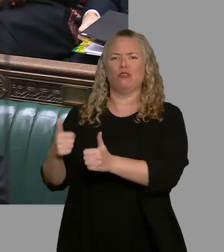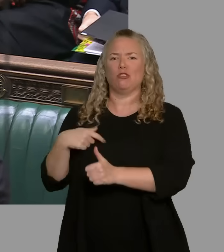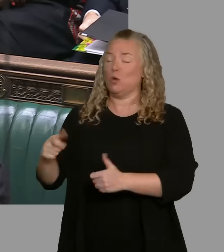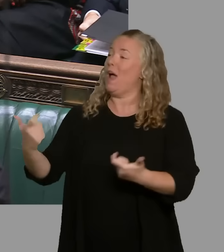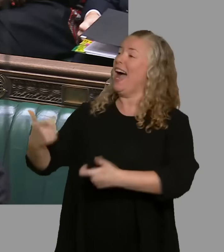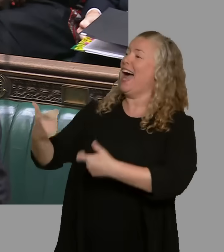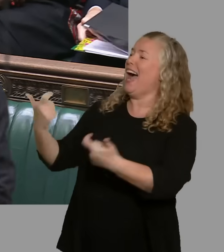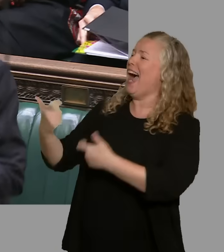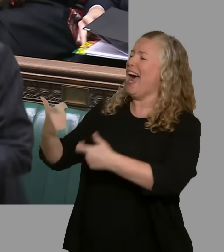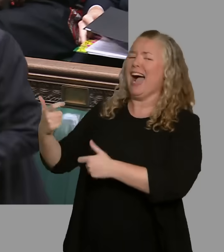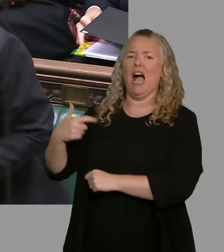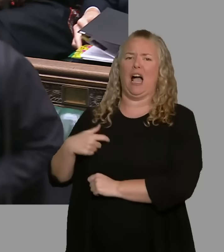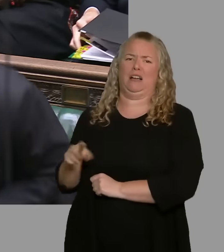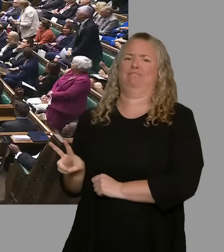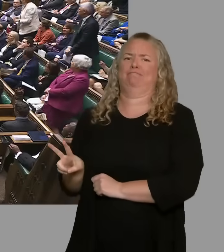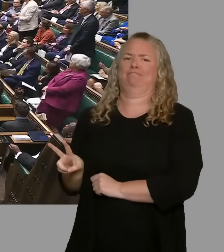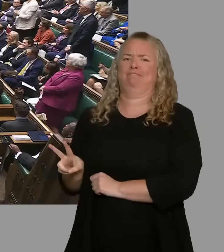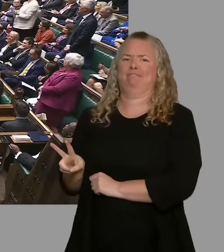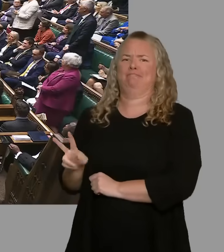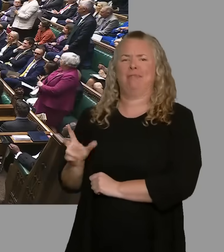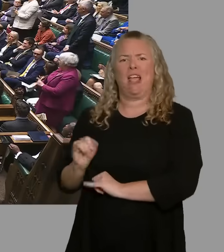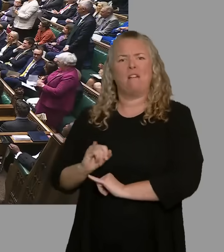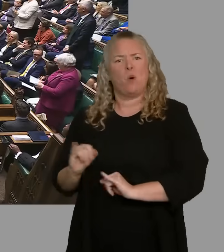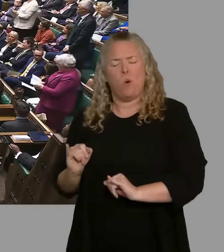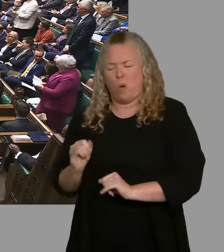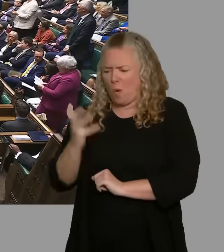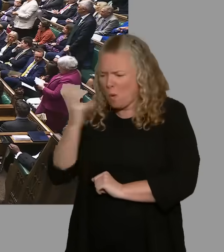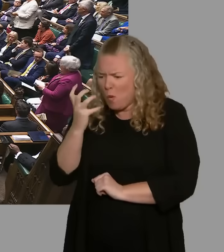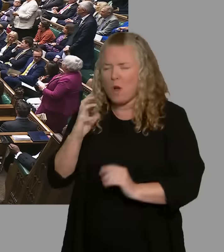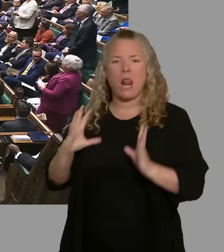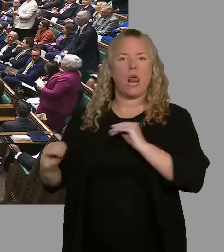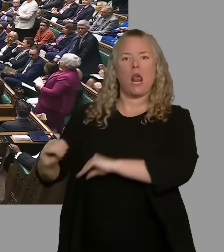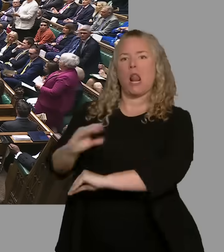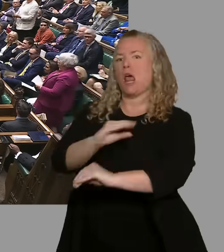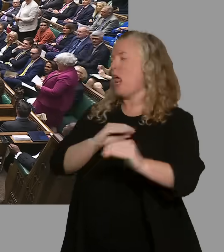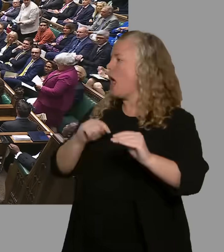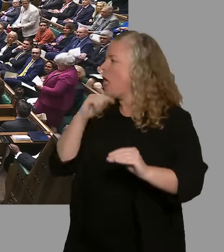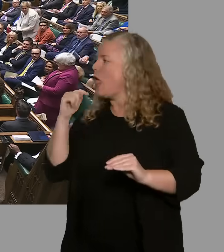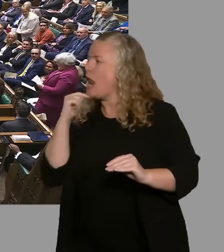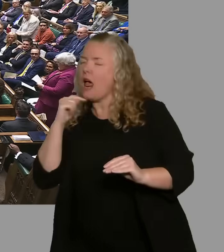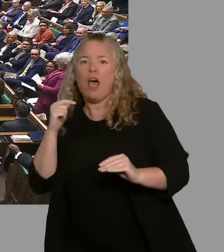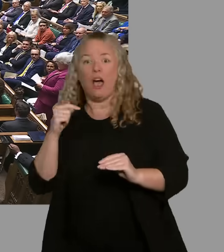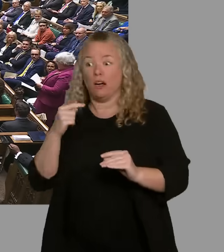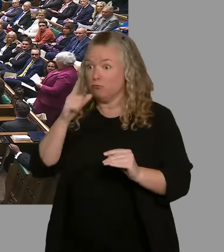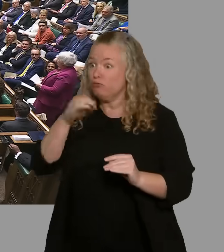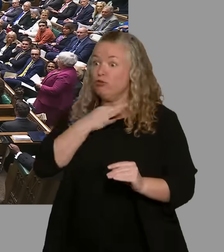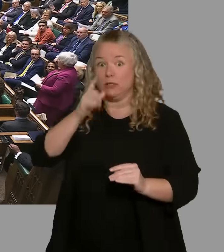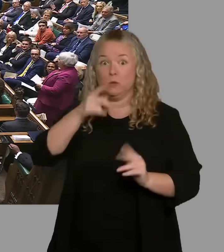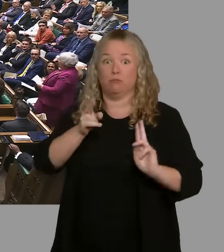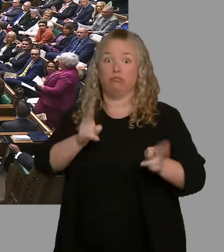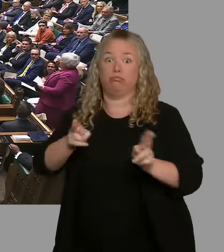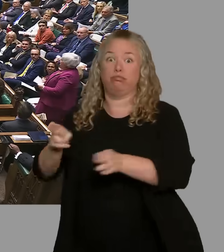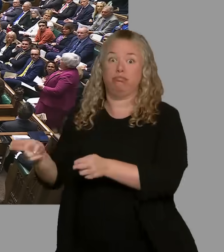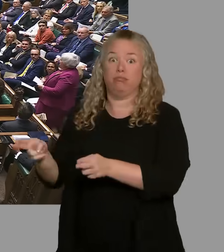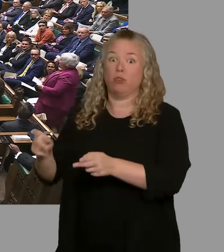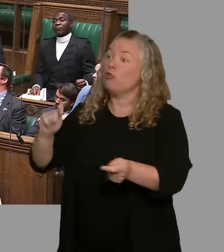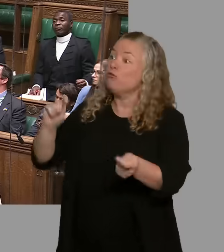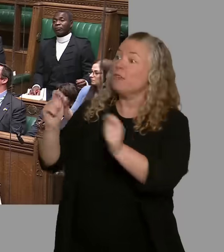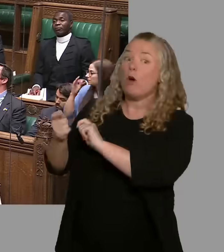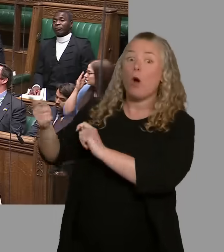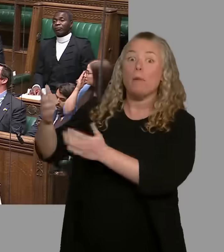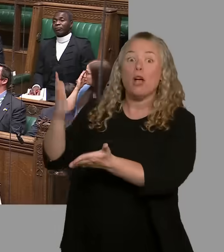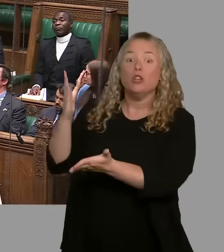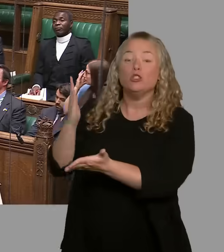with our NHS. Charlotte Key. Thank you, Mr. Speaker. Seneca Solar Farm, which runs through